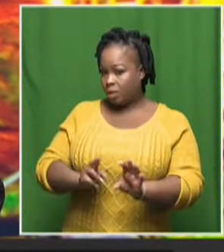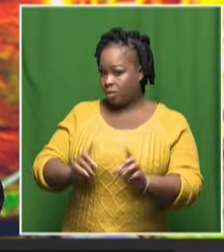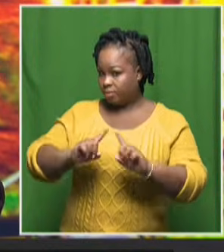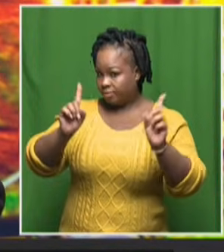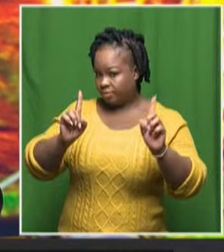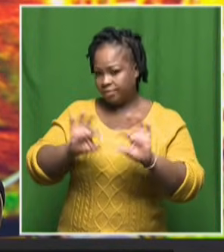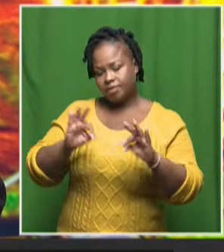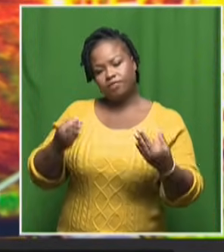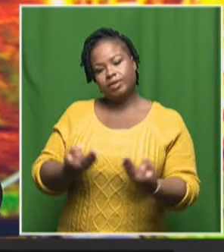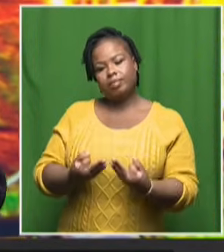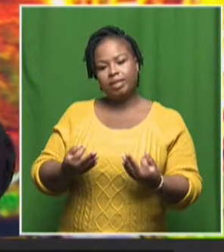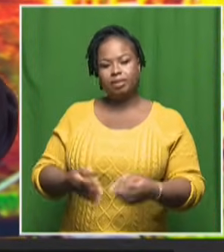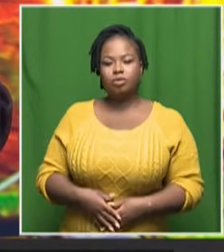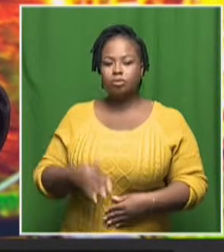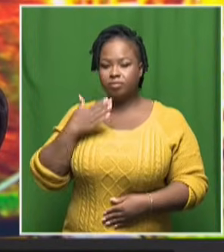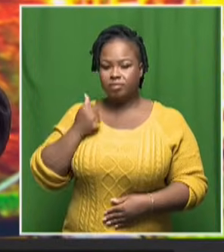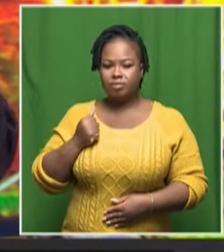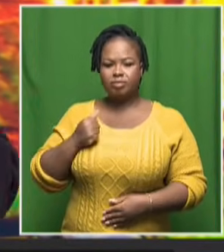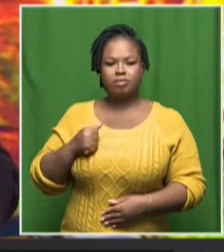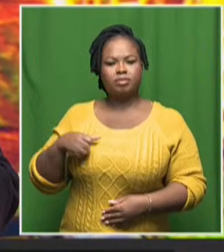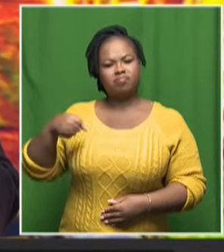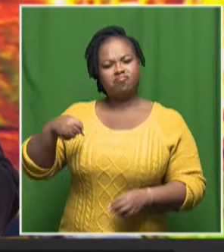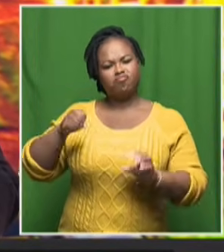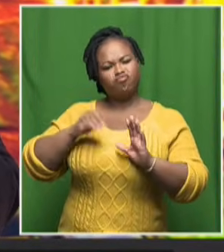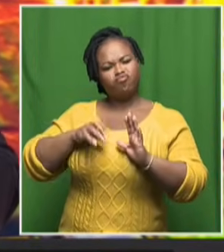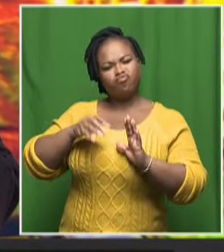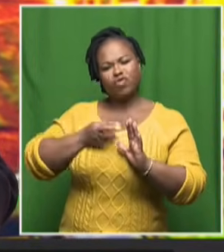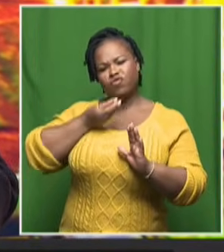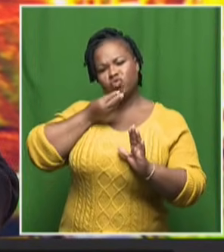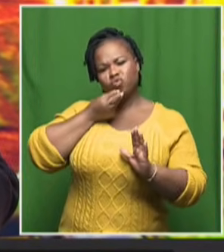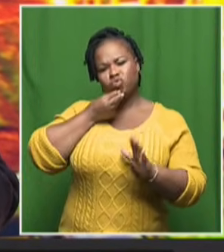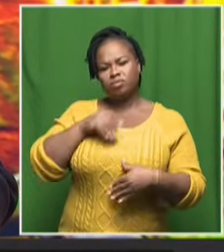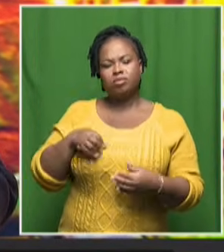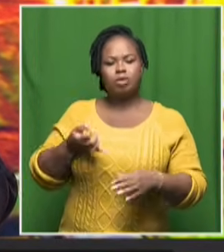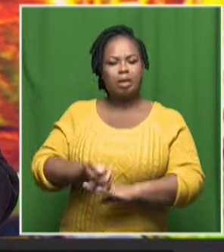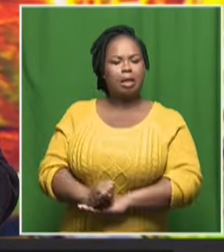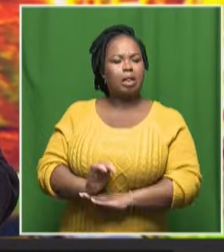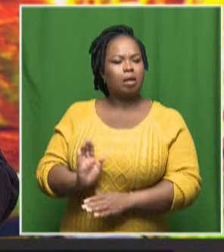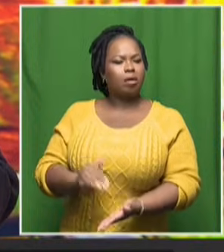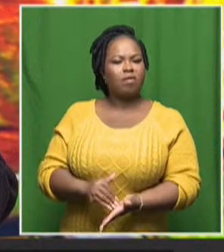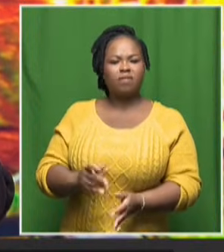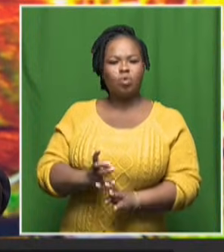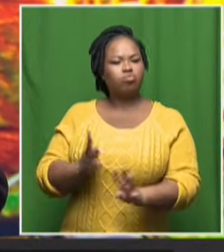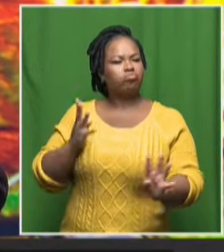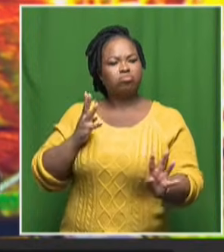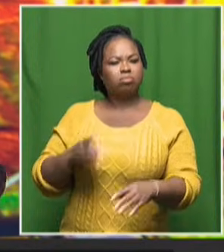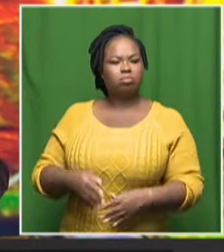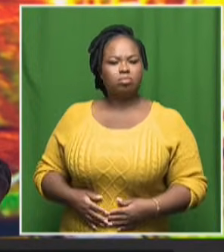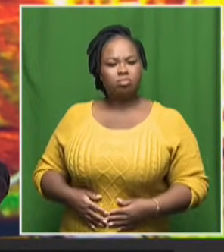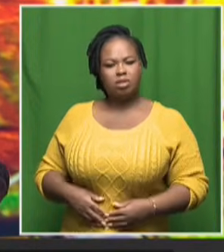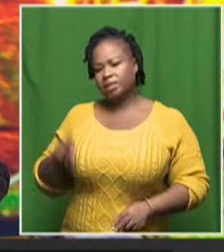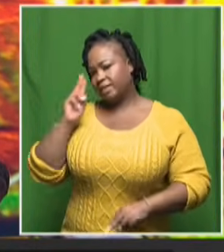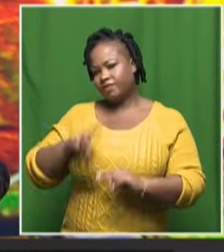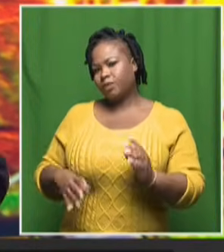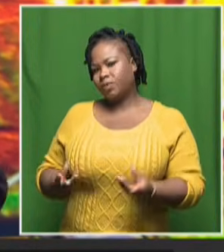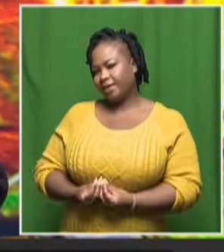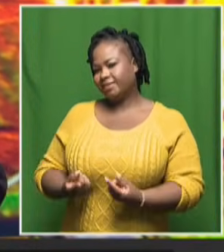allowed. It's a family event, but please bring your picnic basket. Arrive early, avoid queues, and just come and have fun